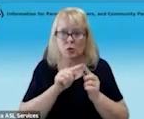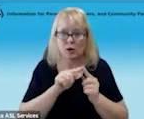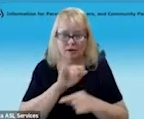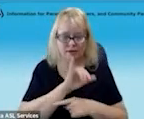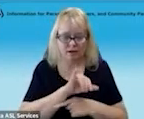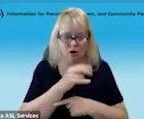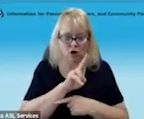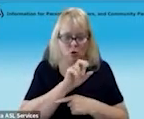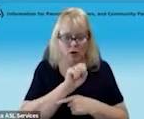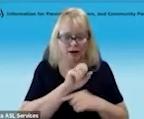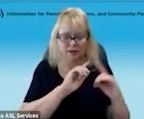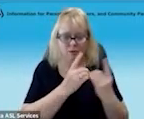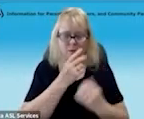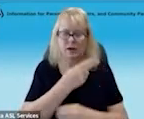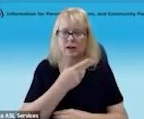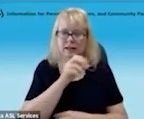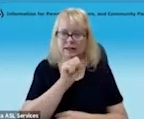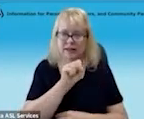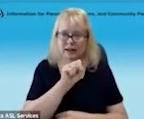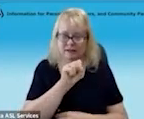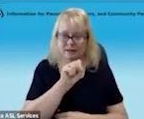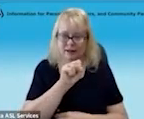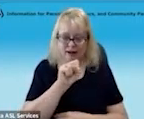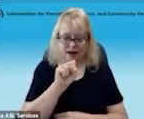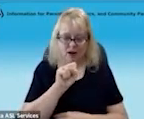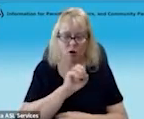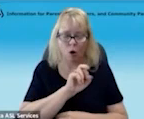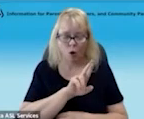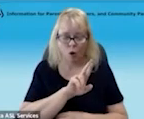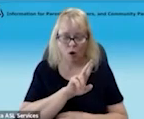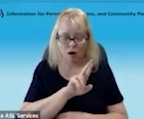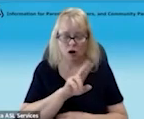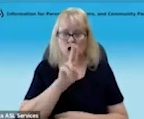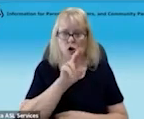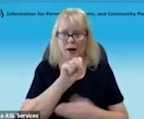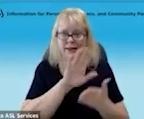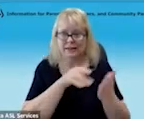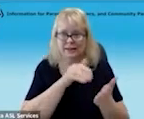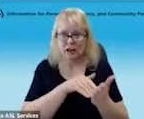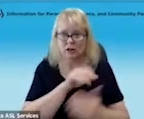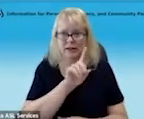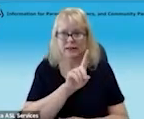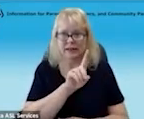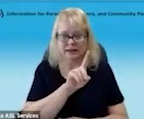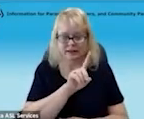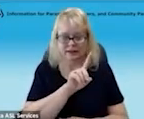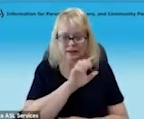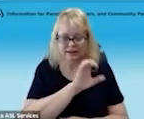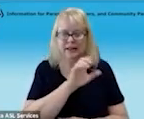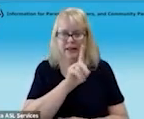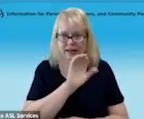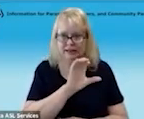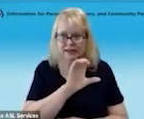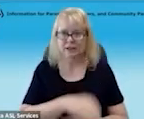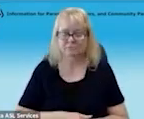and conclusions from this webinar are those of the speakers and presenters and do not necessarily represent the official position of